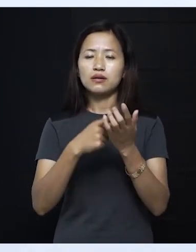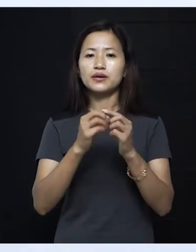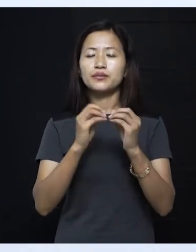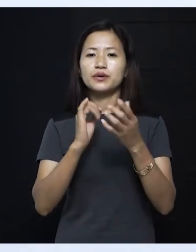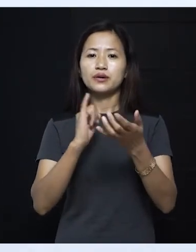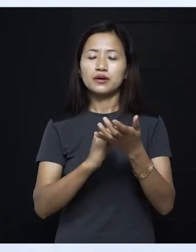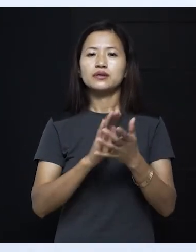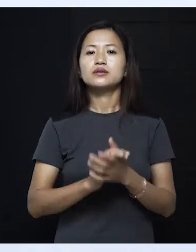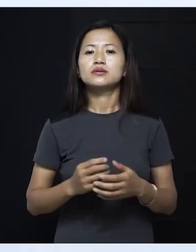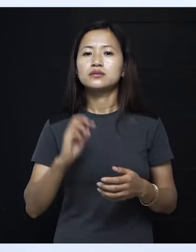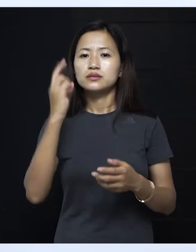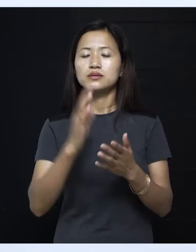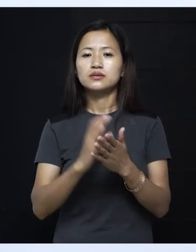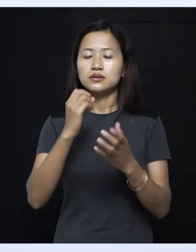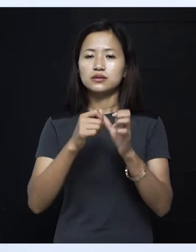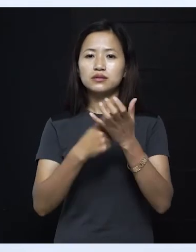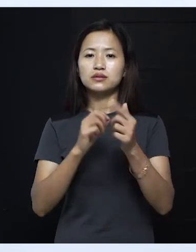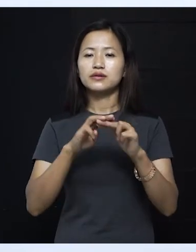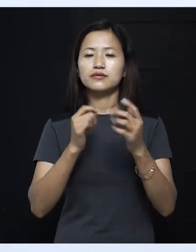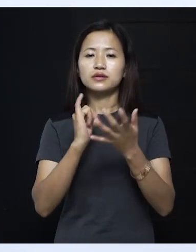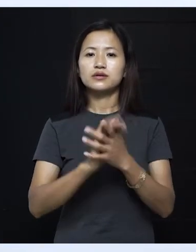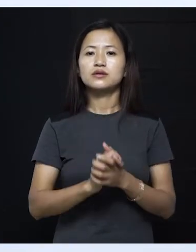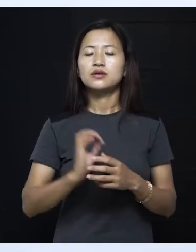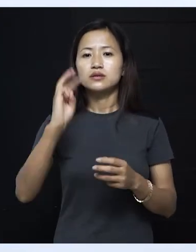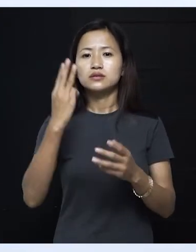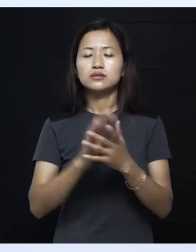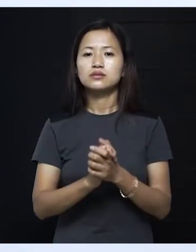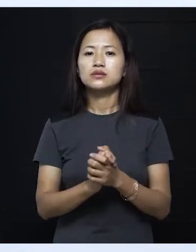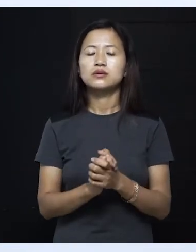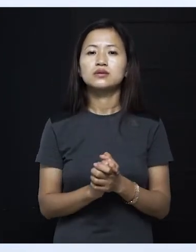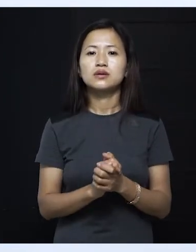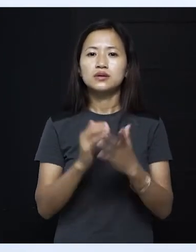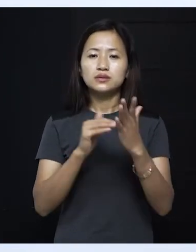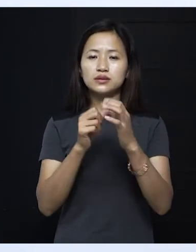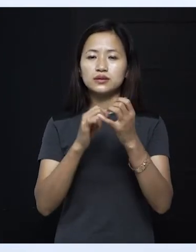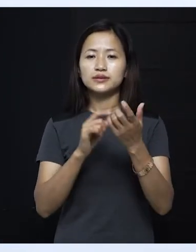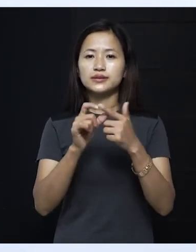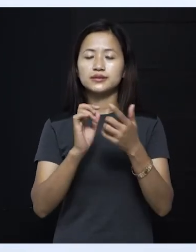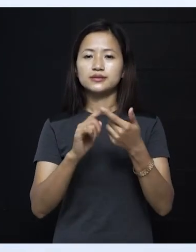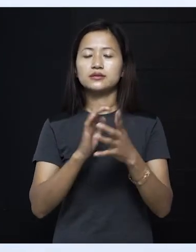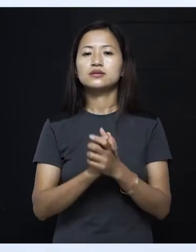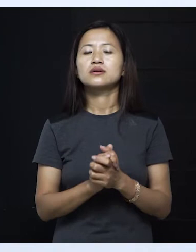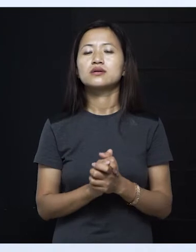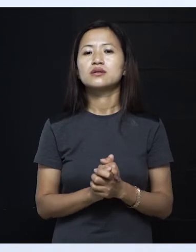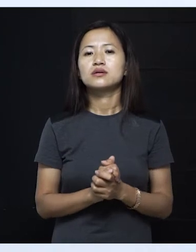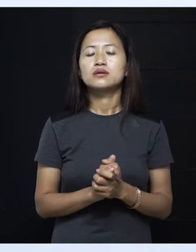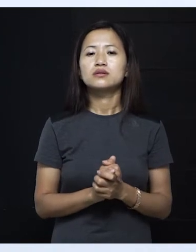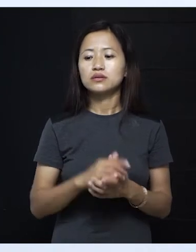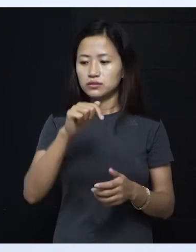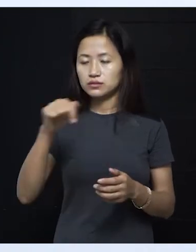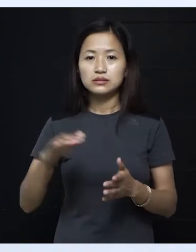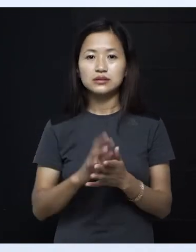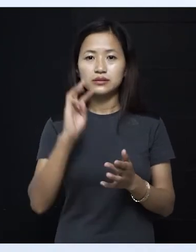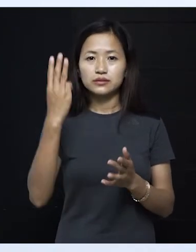The second one is called as Kharif, and the third one is called as the Zaid. That is what we have discussed. So these are